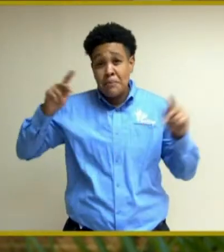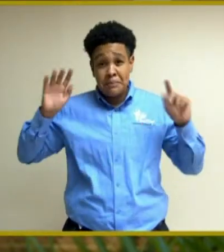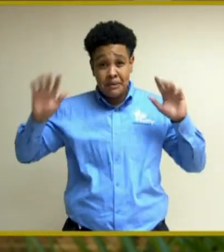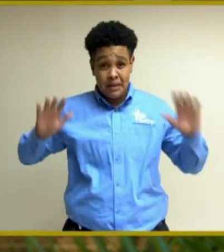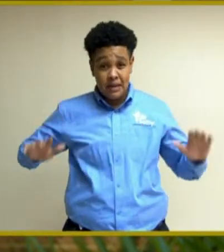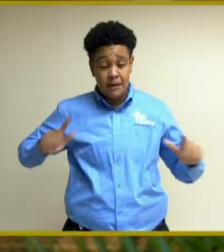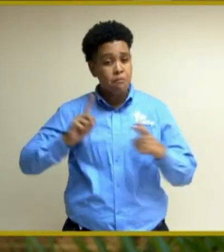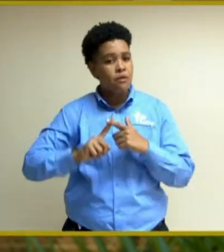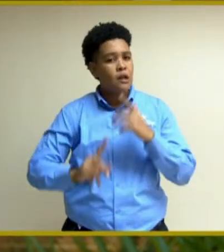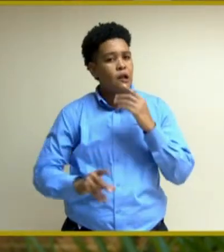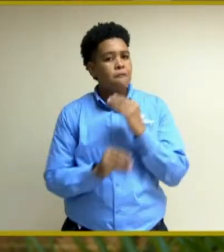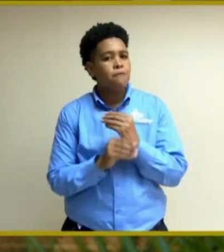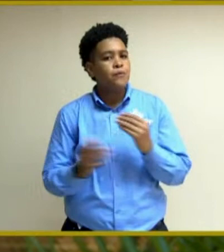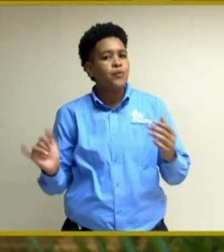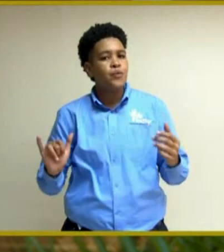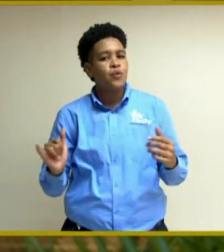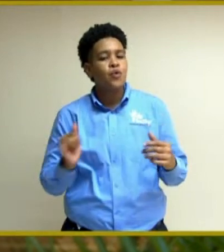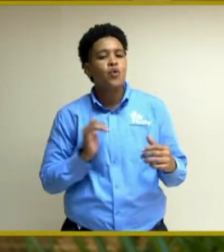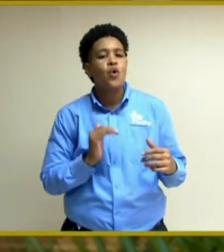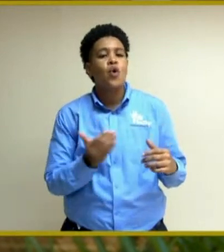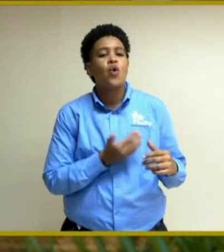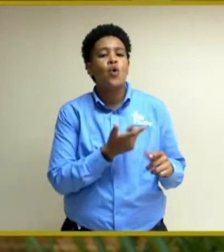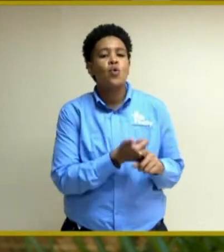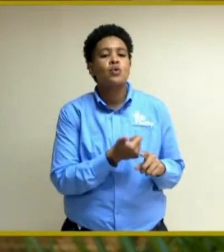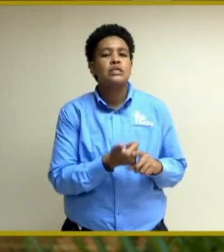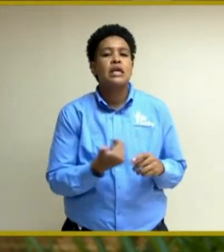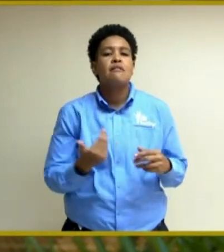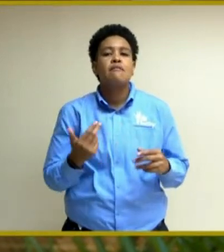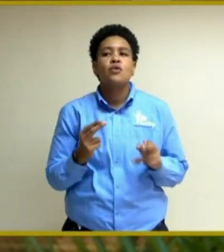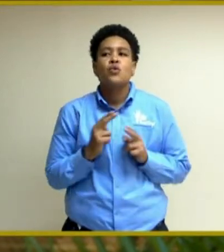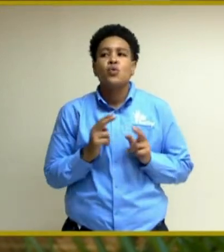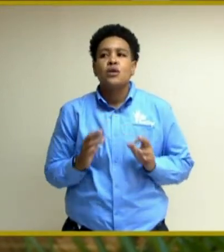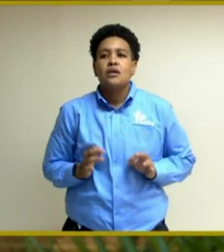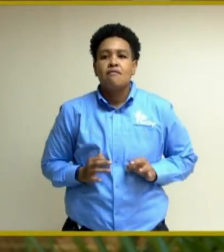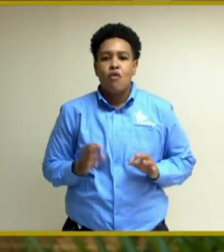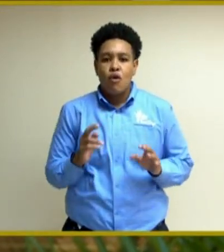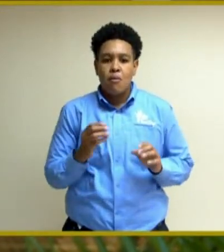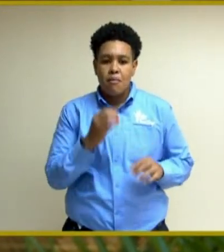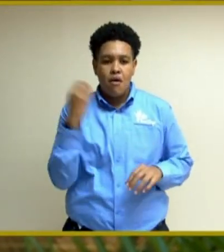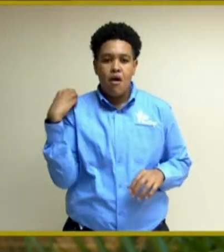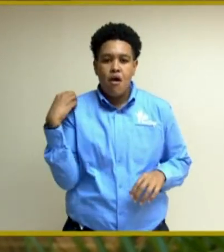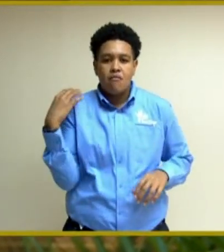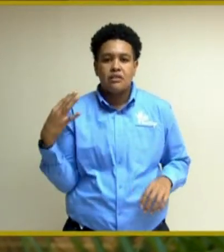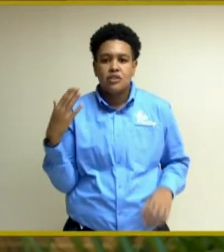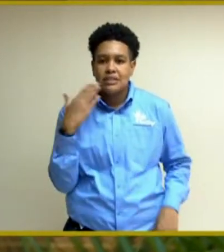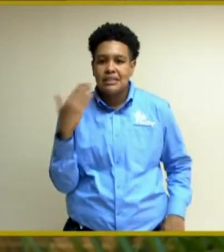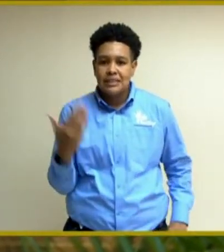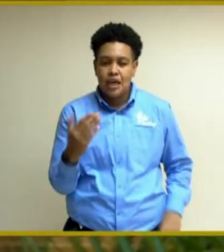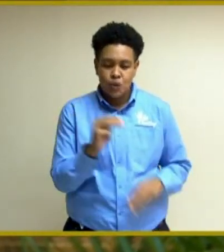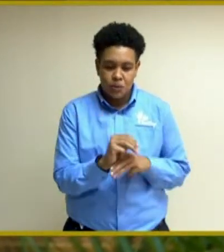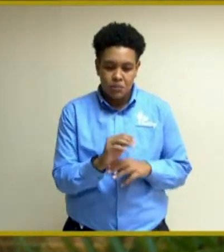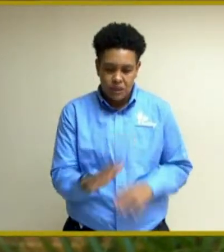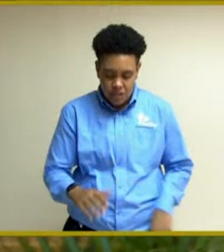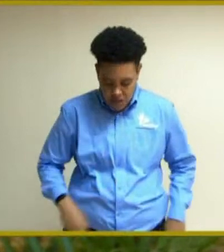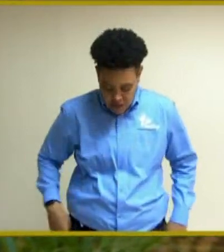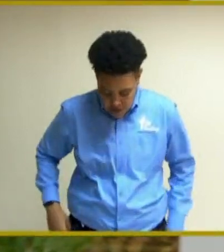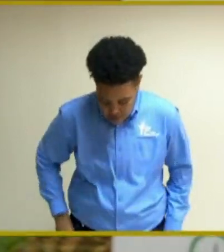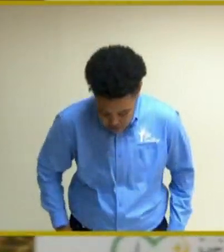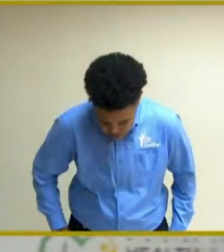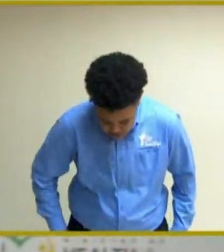and of course, our uniformed officers. Thank you, Minister. Thank you very much,